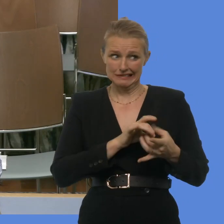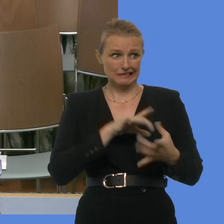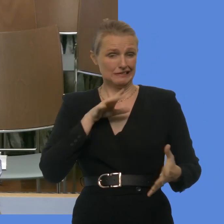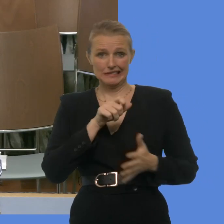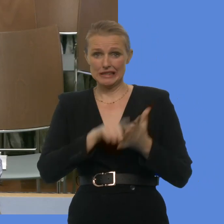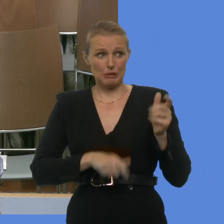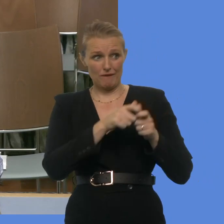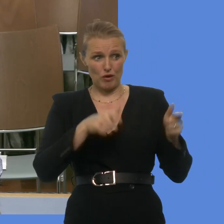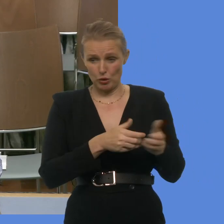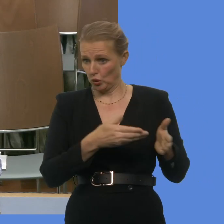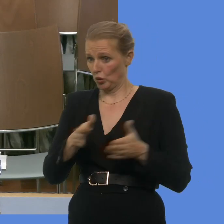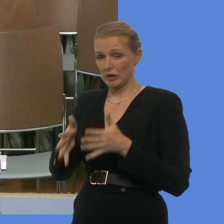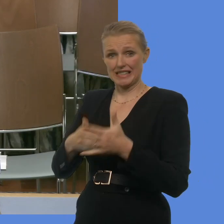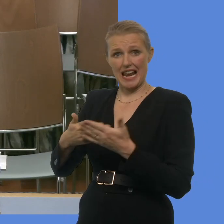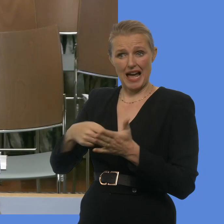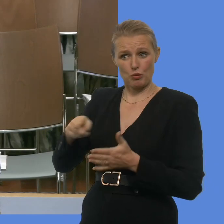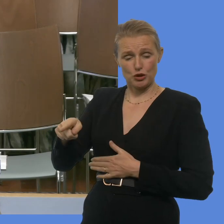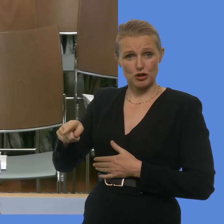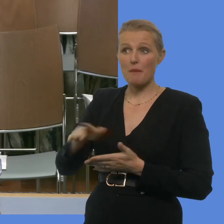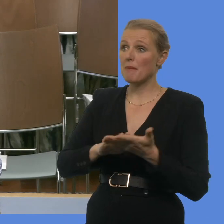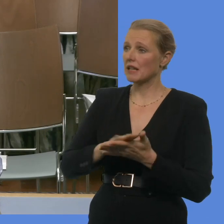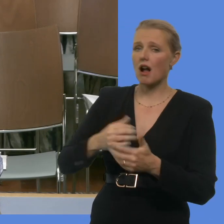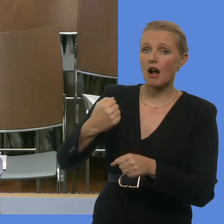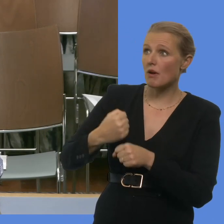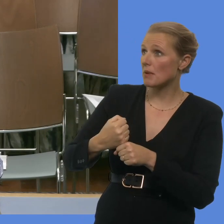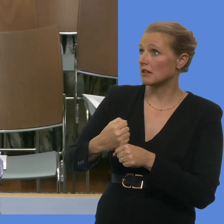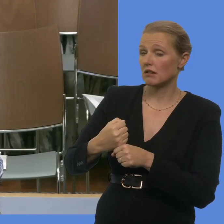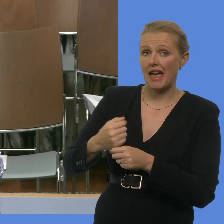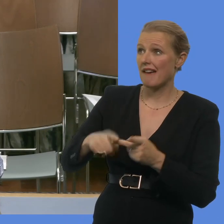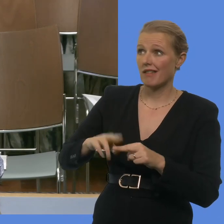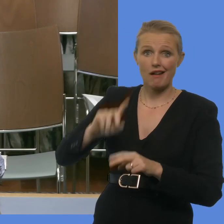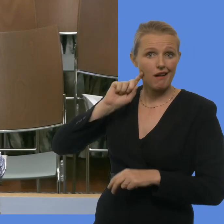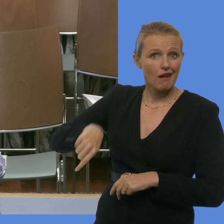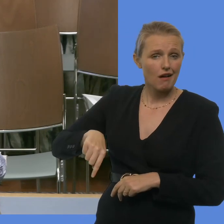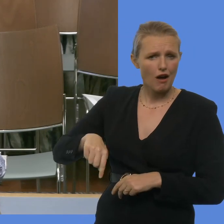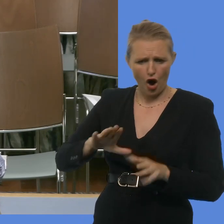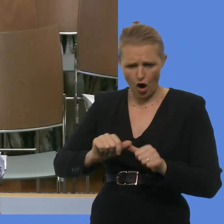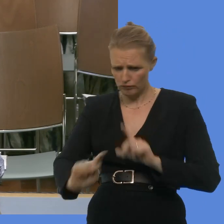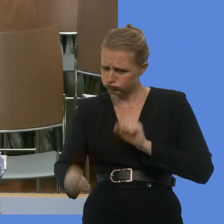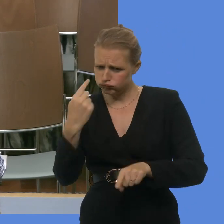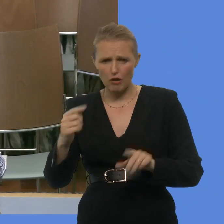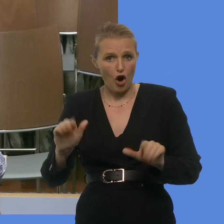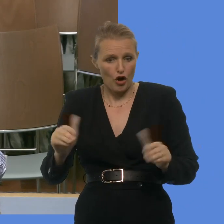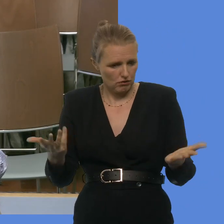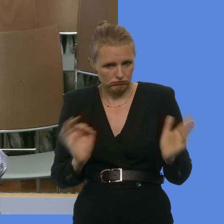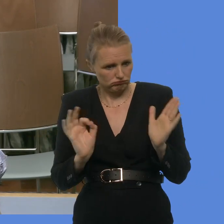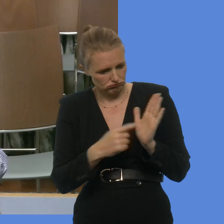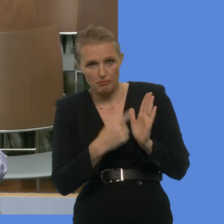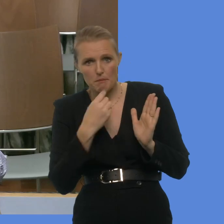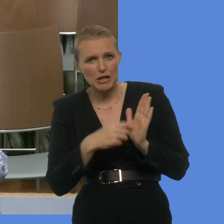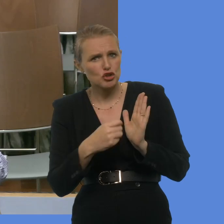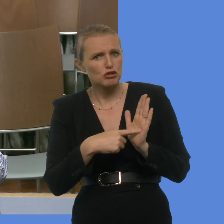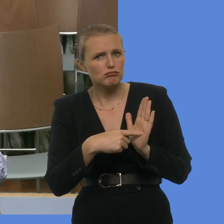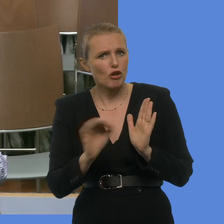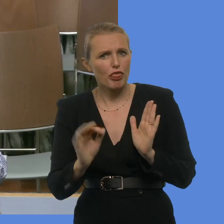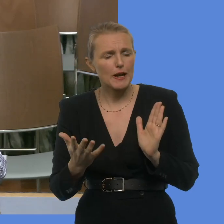disability framework and how public bodies will be held accountable if accessibility obligations are not met. To give a bit